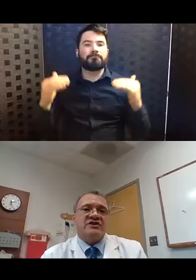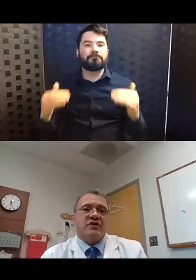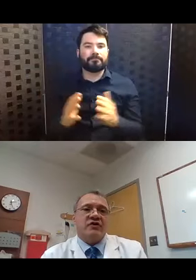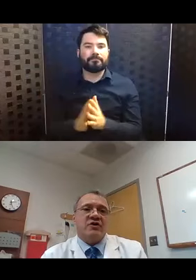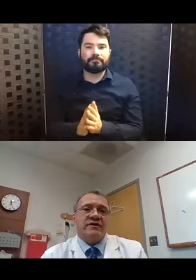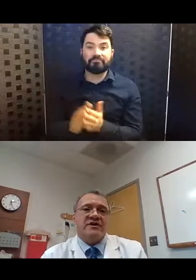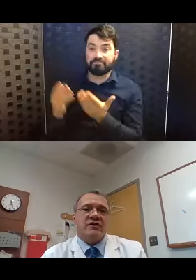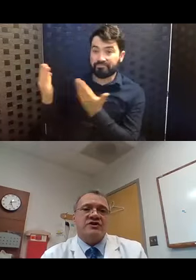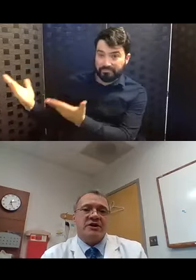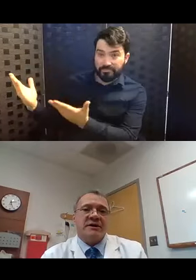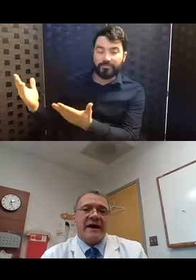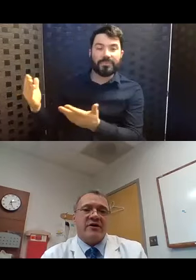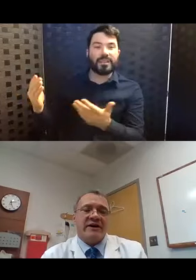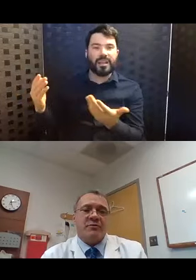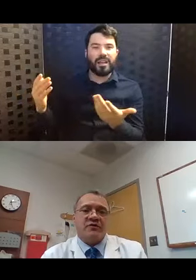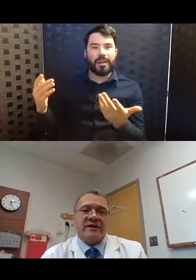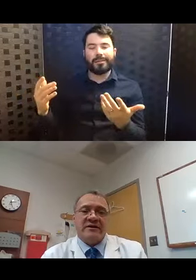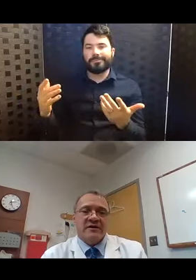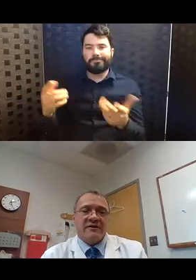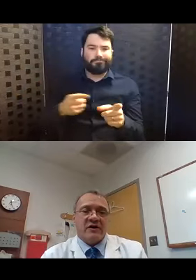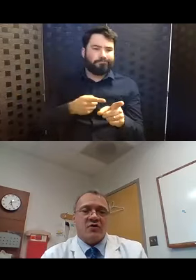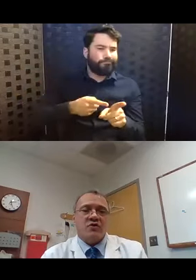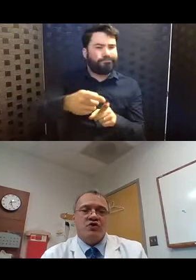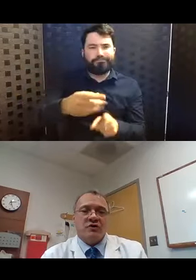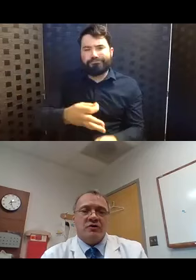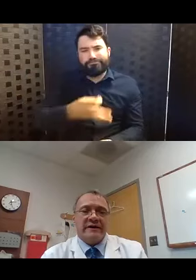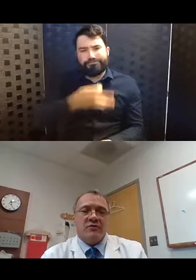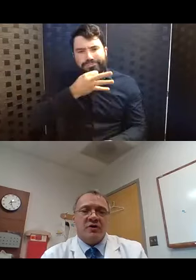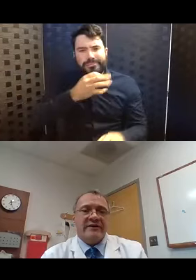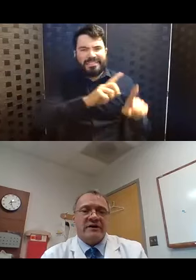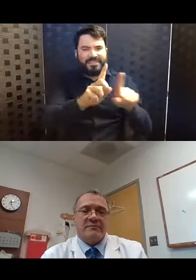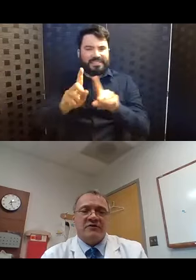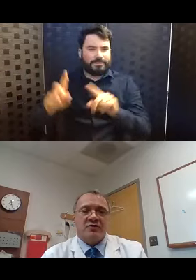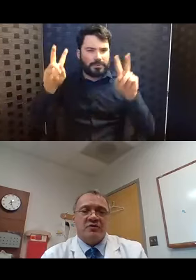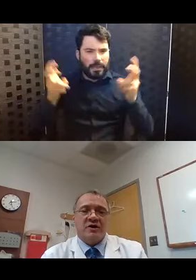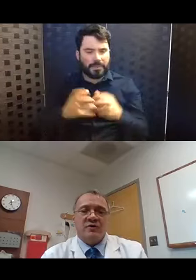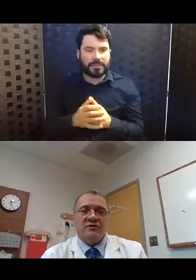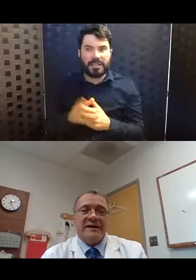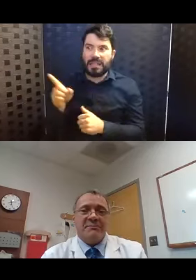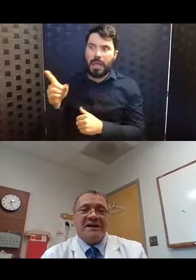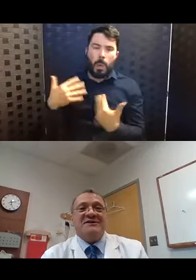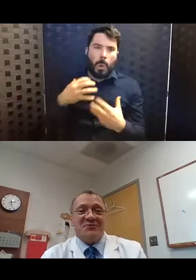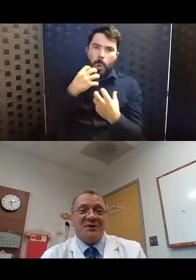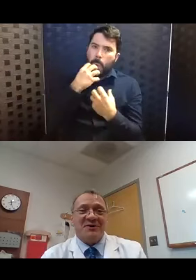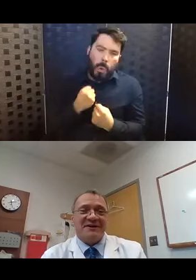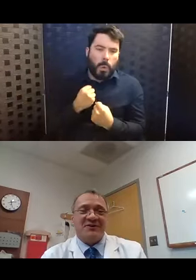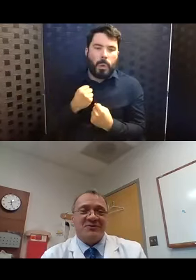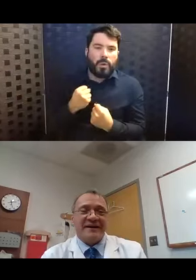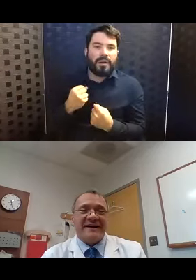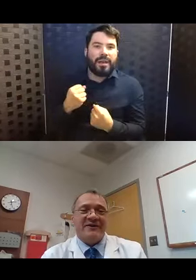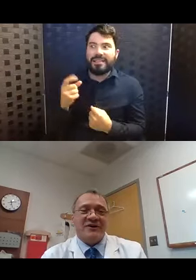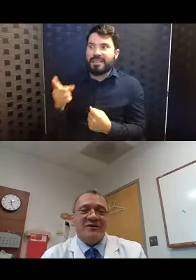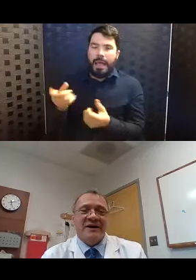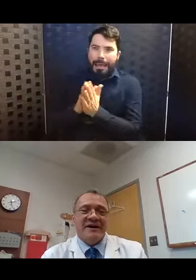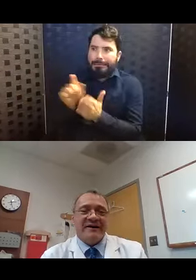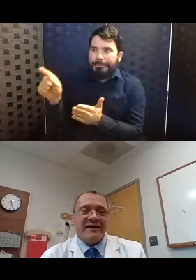This is also, these are subject matter experts, and they are crucial, and we're asking them to go to as many meetings as we're going to right